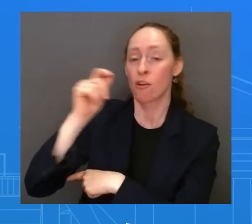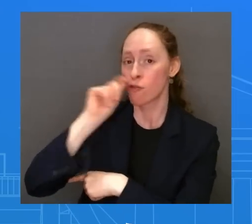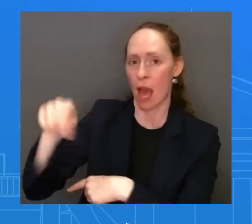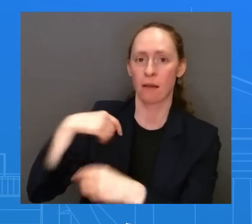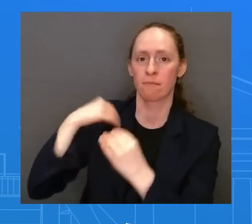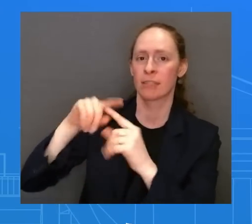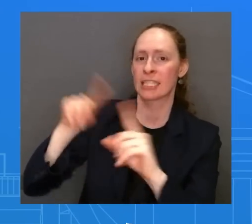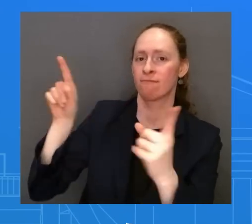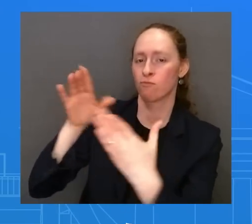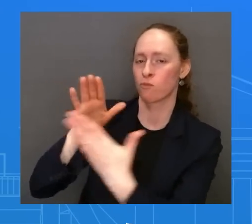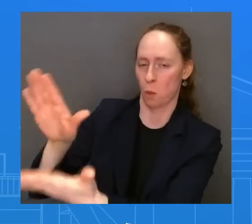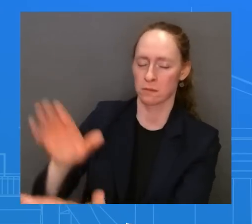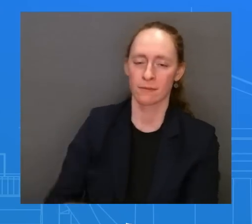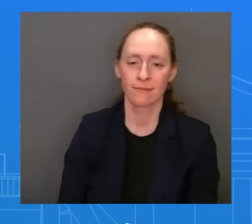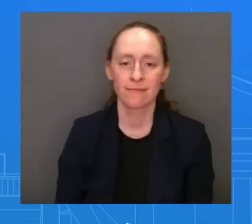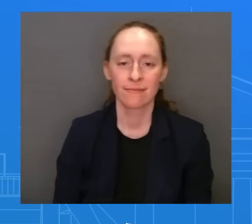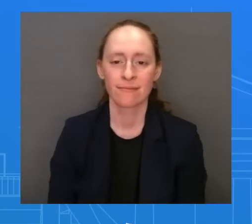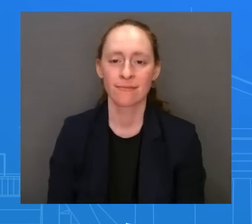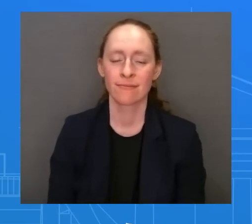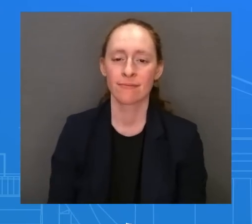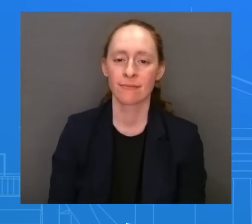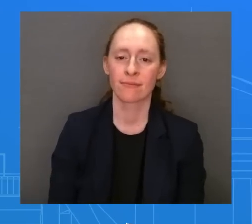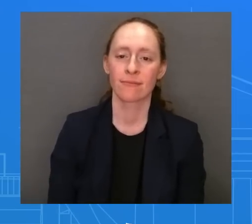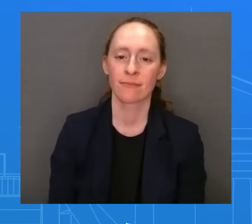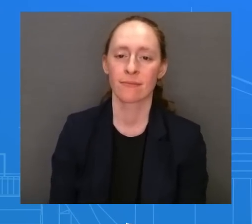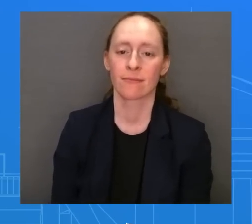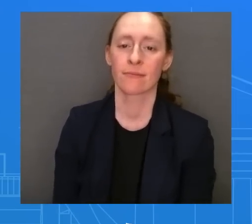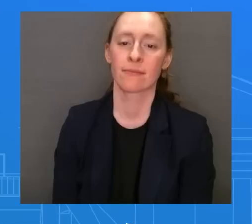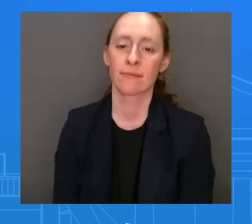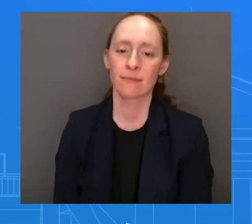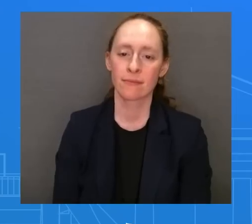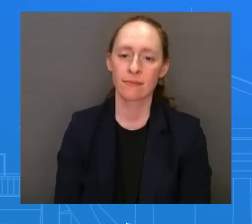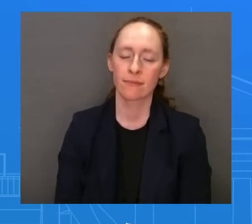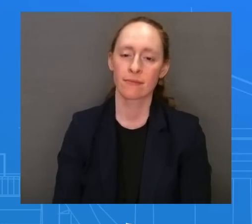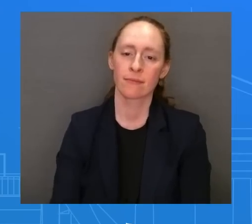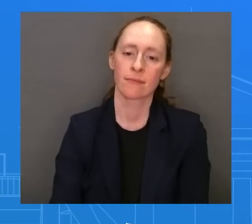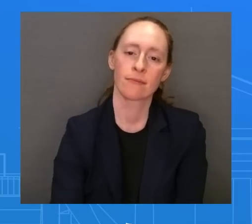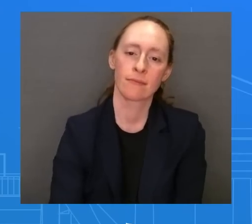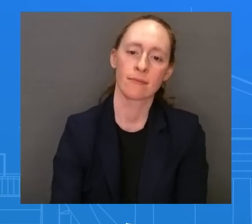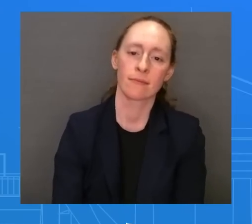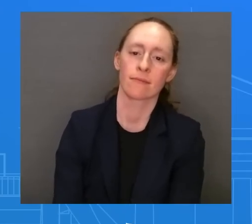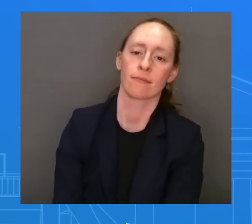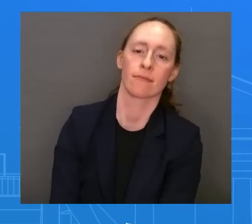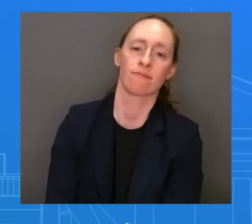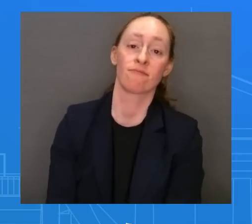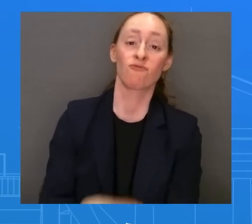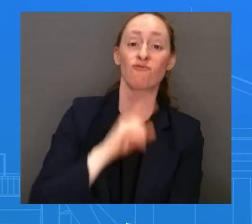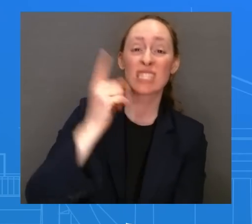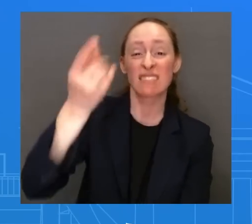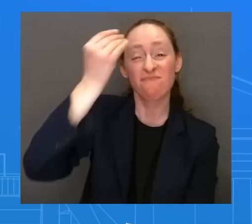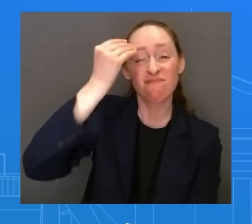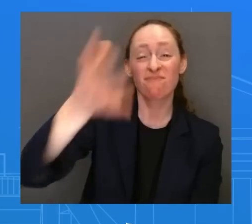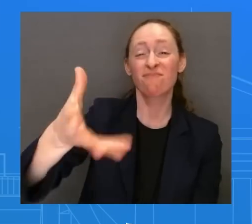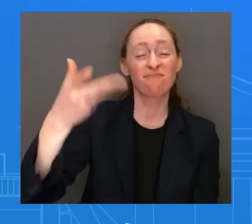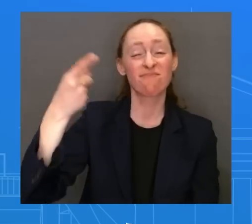every capital is that's under threat is under a different kind of threat and you have to evaluate it